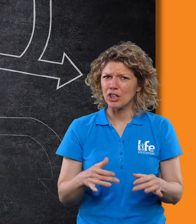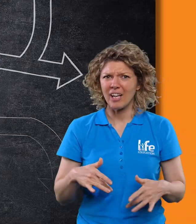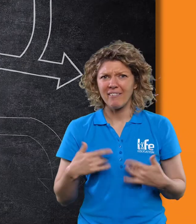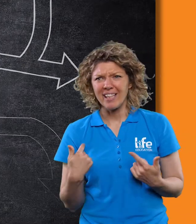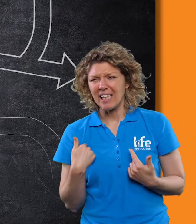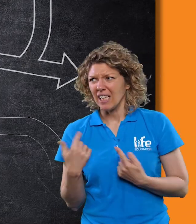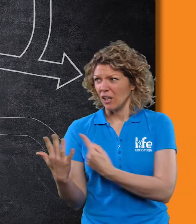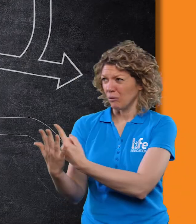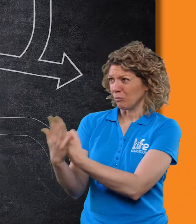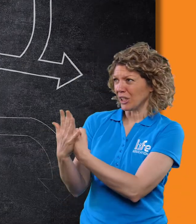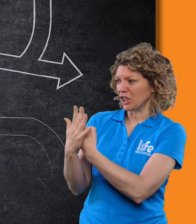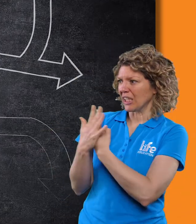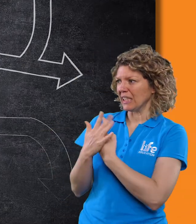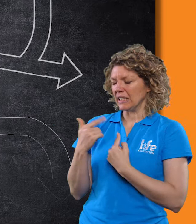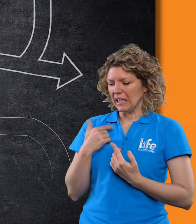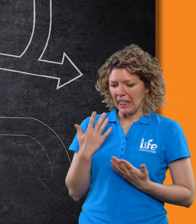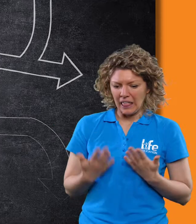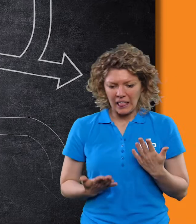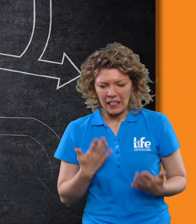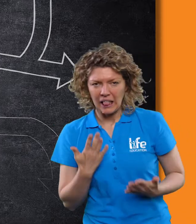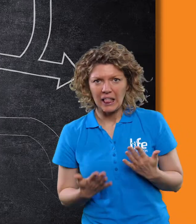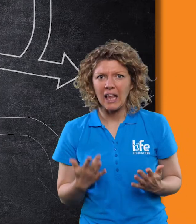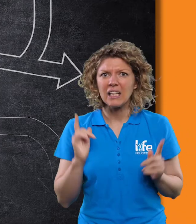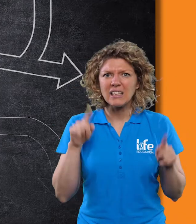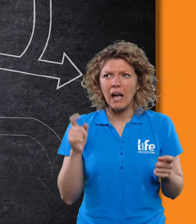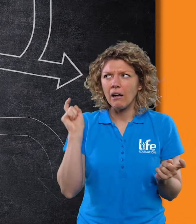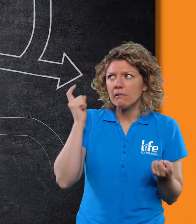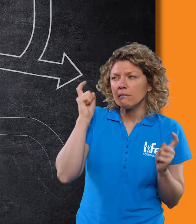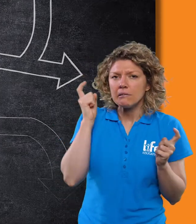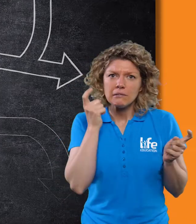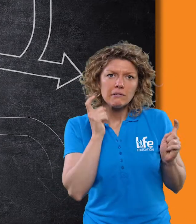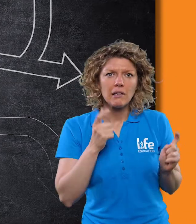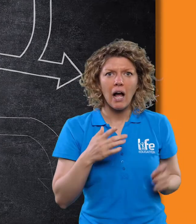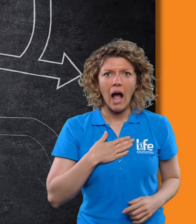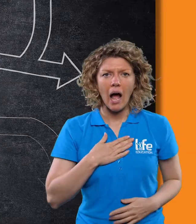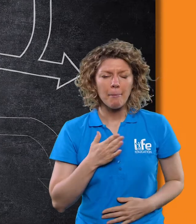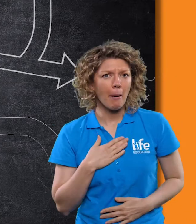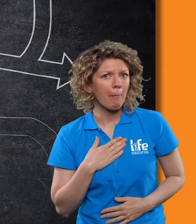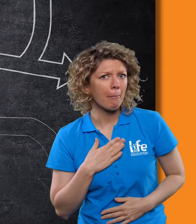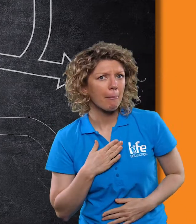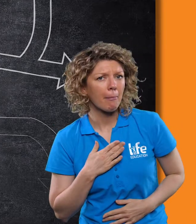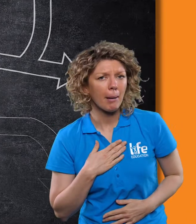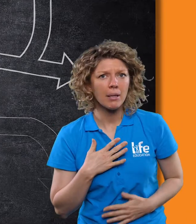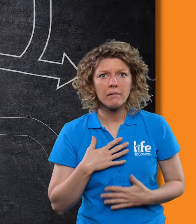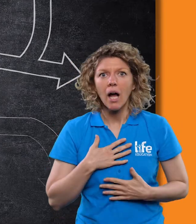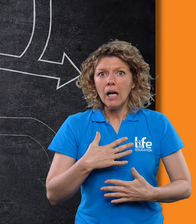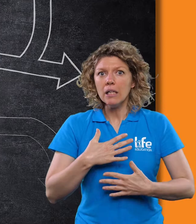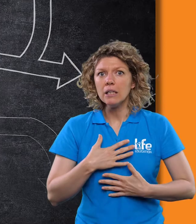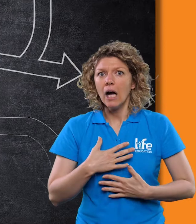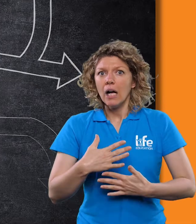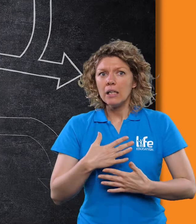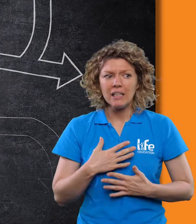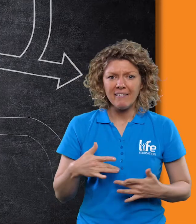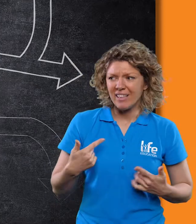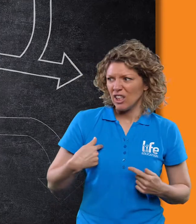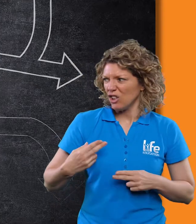we're just not comfortable with. We get a bit stressed. Our heart beats faster, our breathing gets faster, and we feel